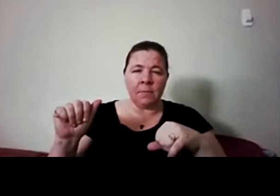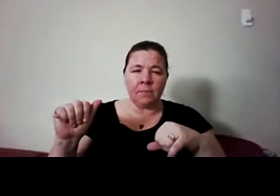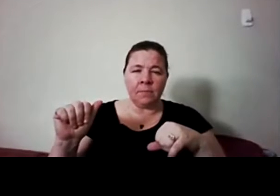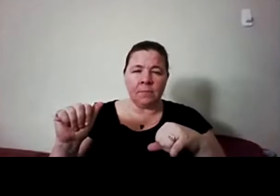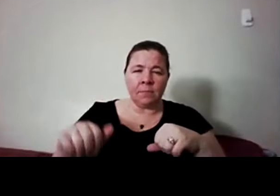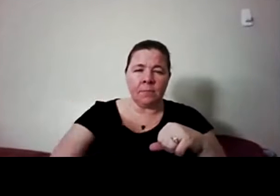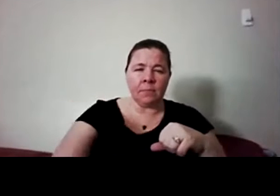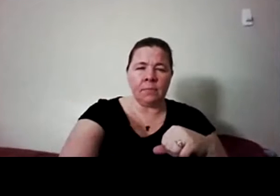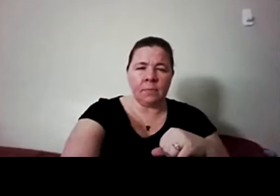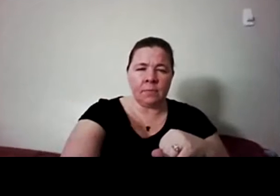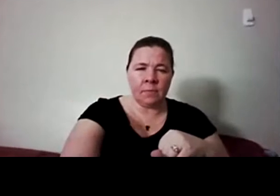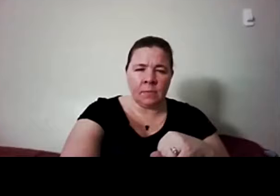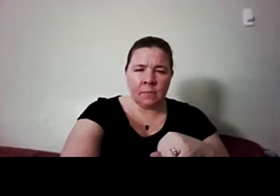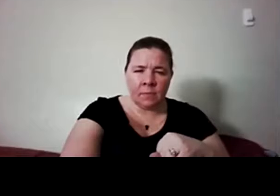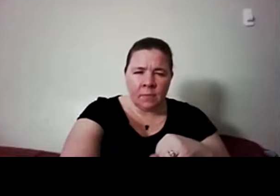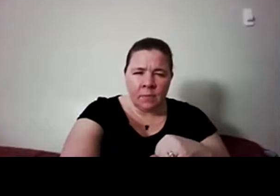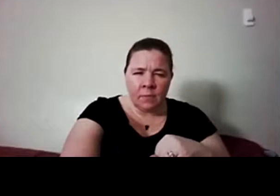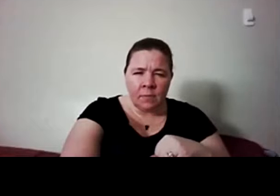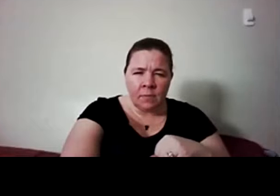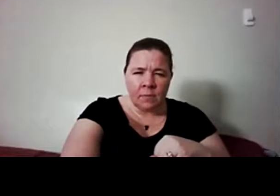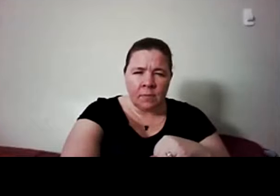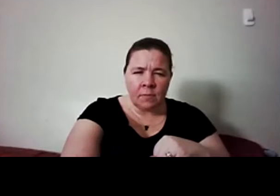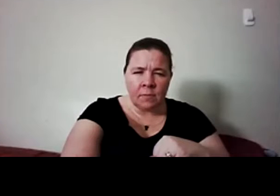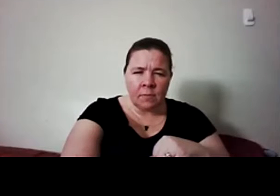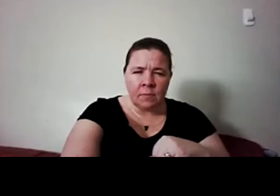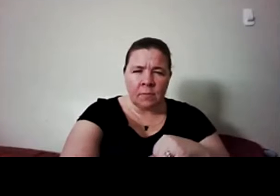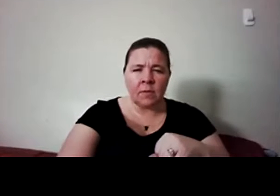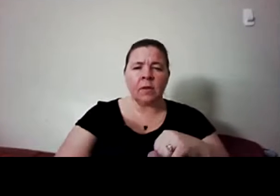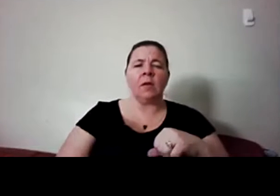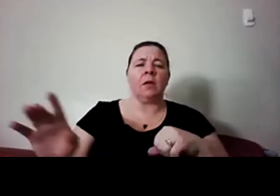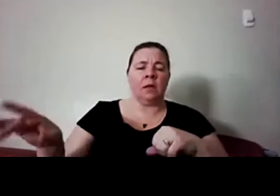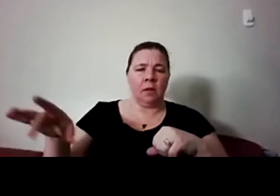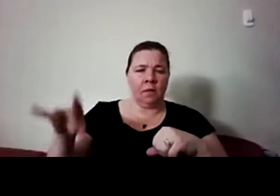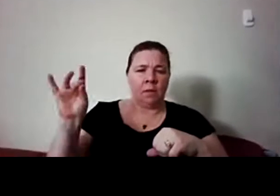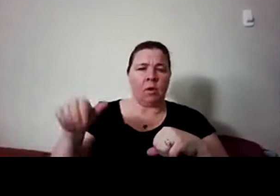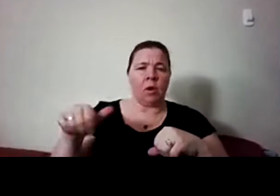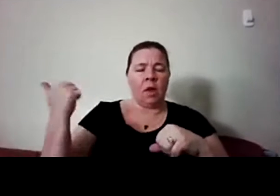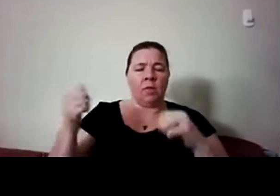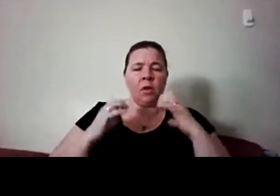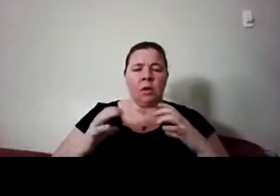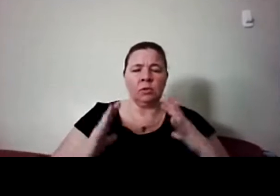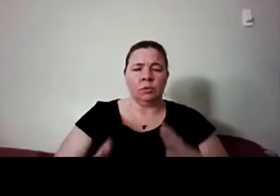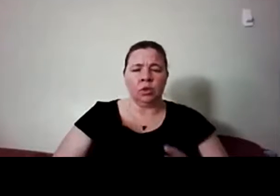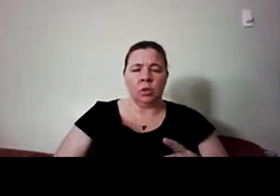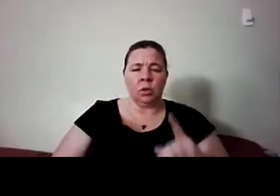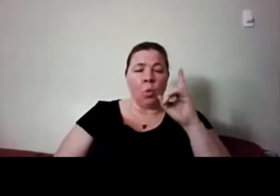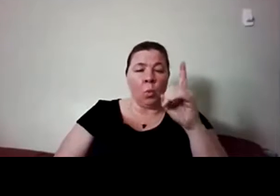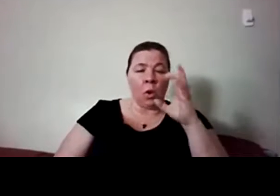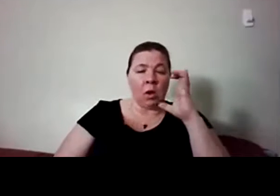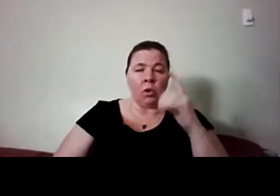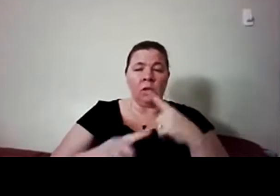other founders who also deserve 100 customers. Okay, so 100 times 100 is what?